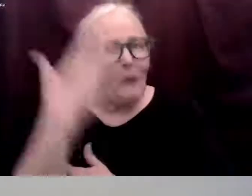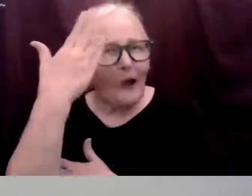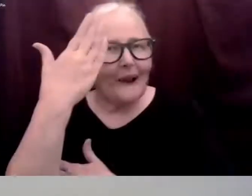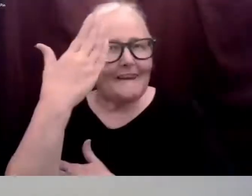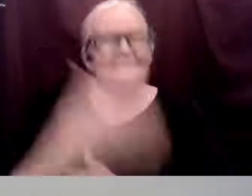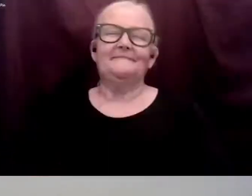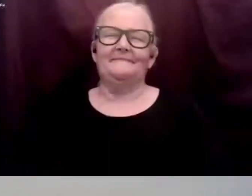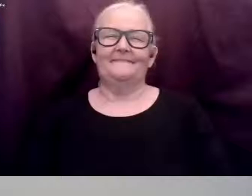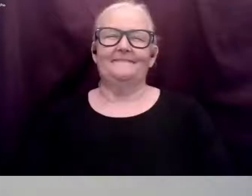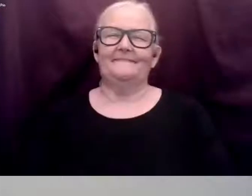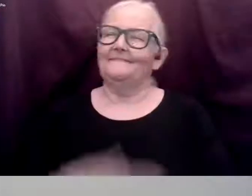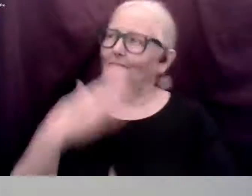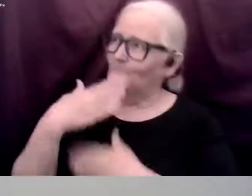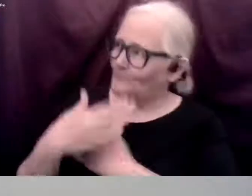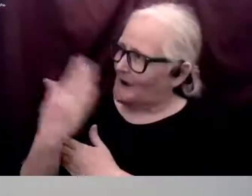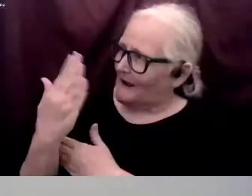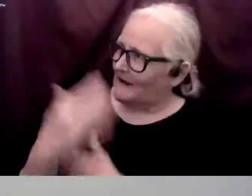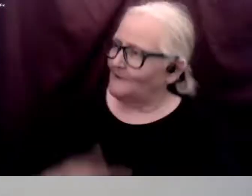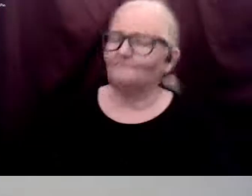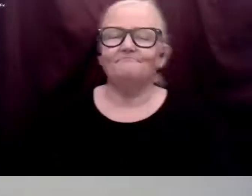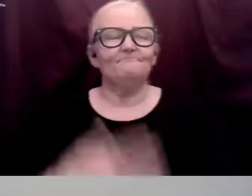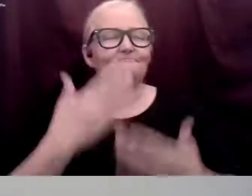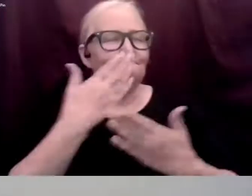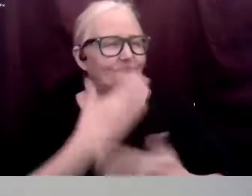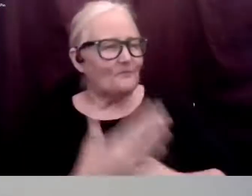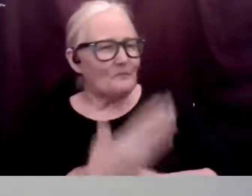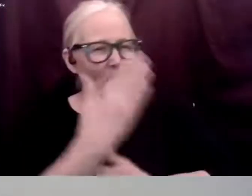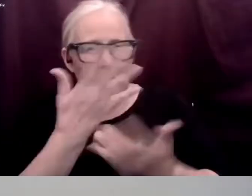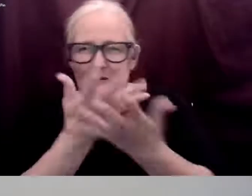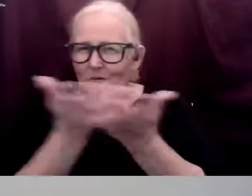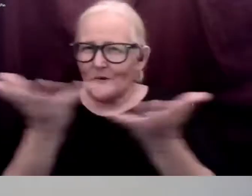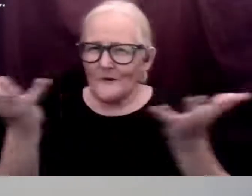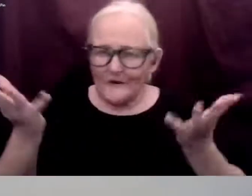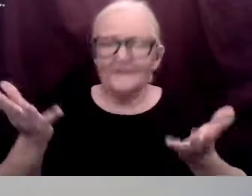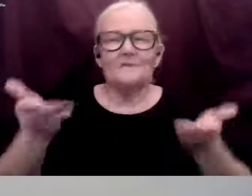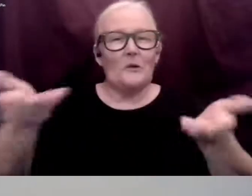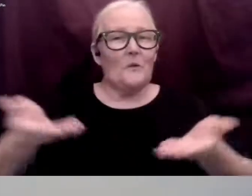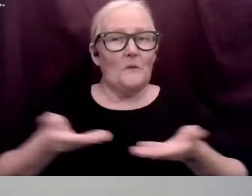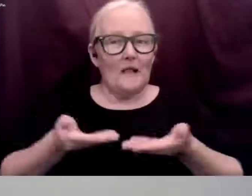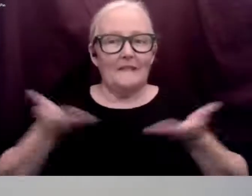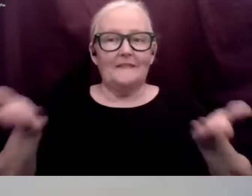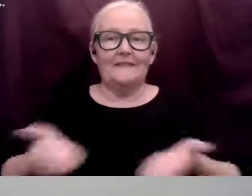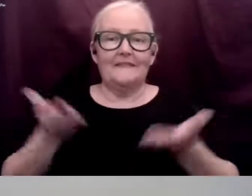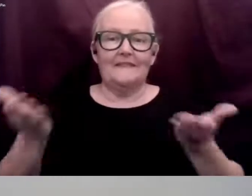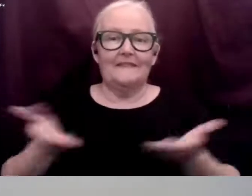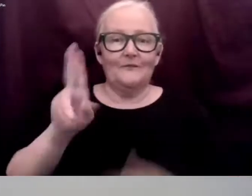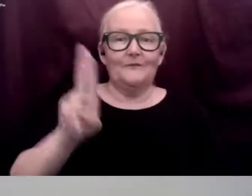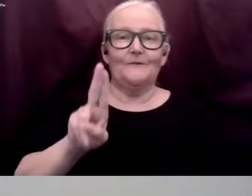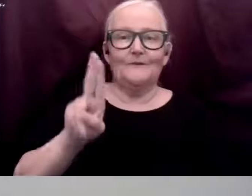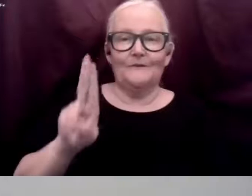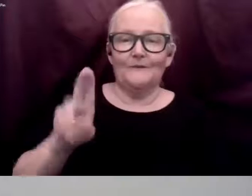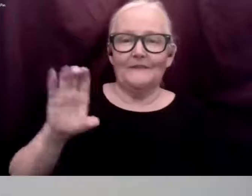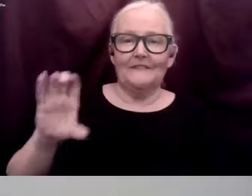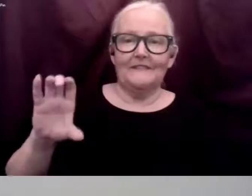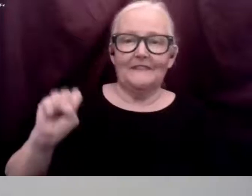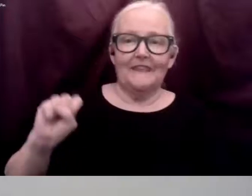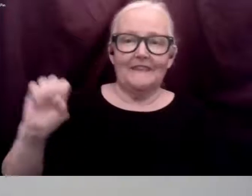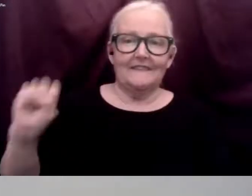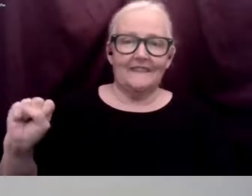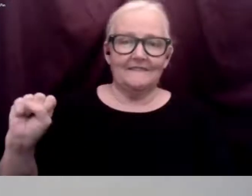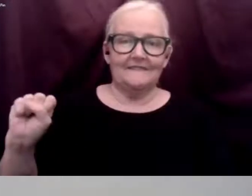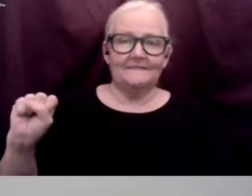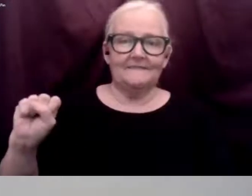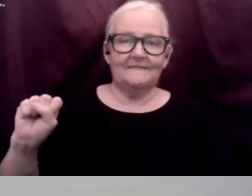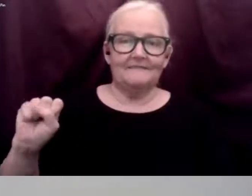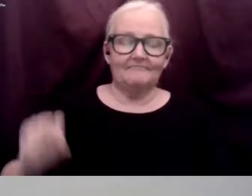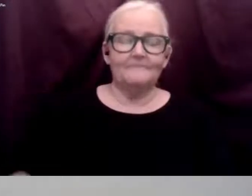Good morning, everyone, and welcome to the Unitarian Universalist Church of Silver Spring. My name is